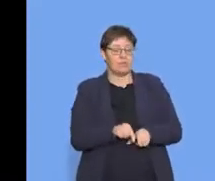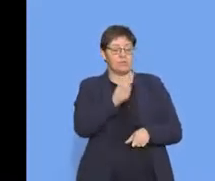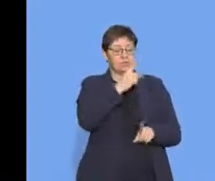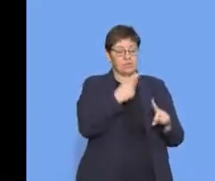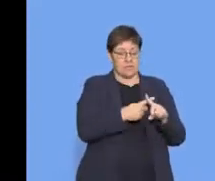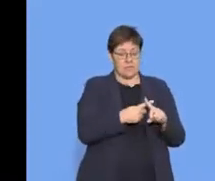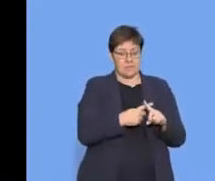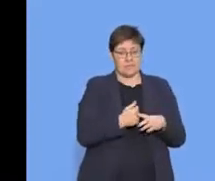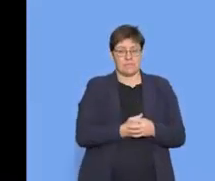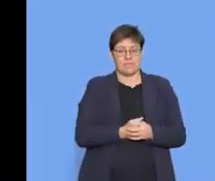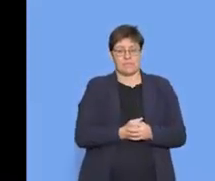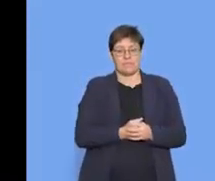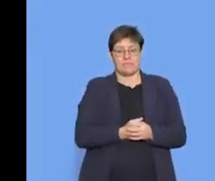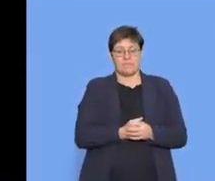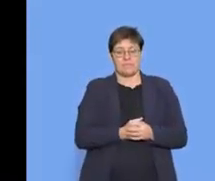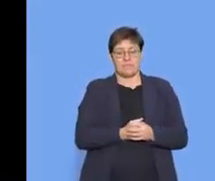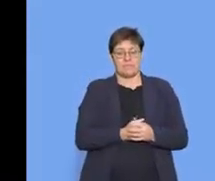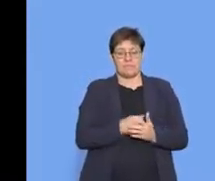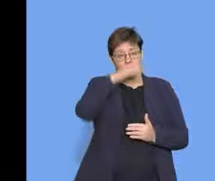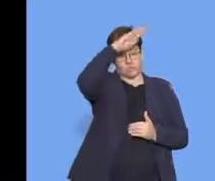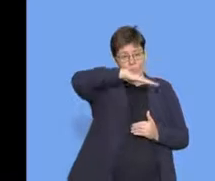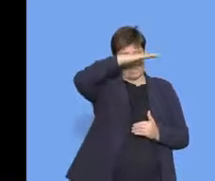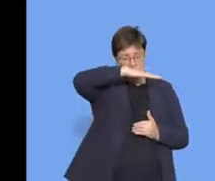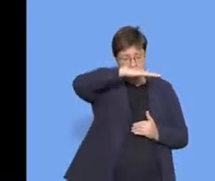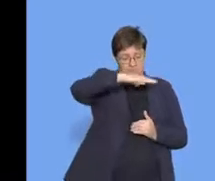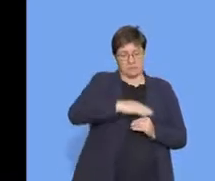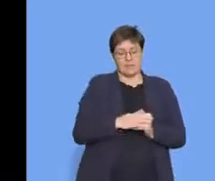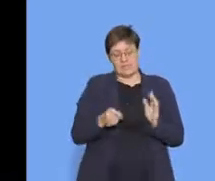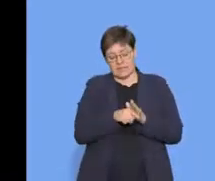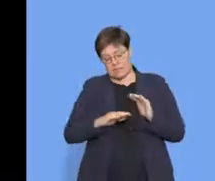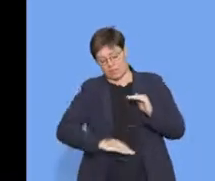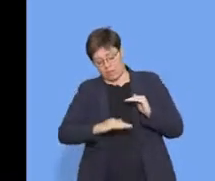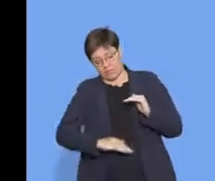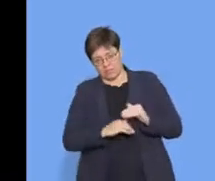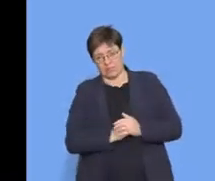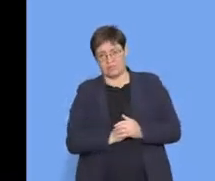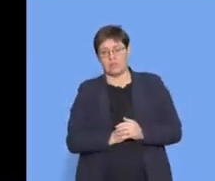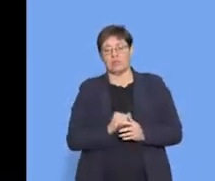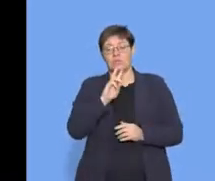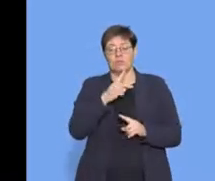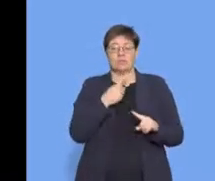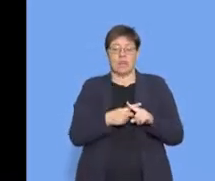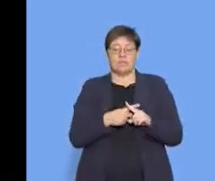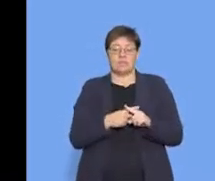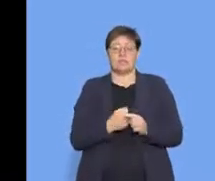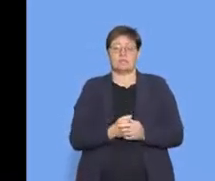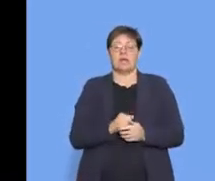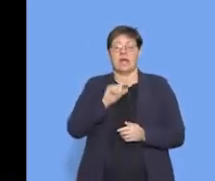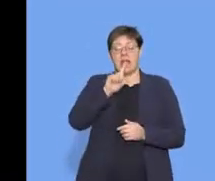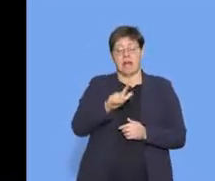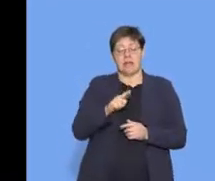be 2 times the area of the top triangle, which is the same as the bottom triangle. So it's going to be 2